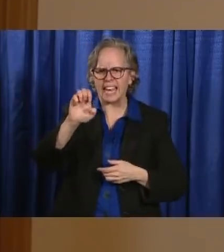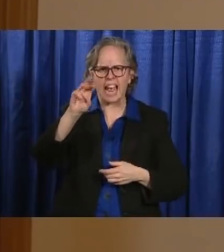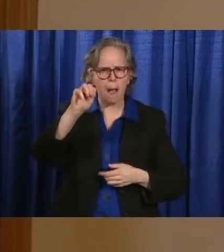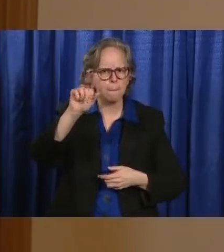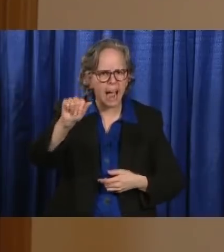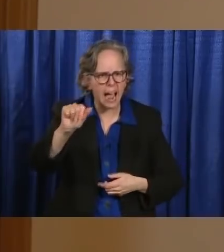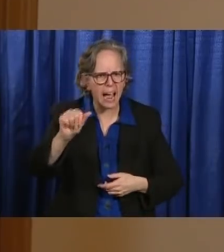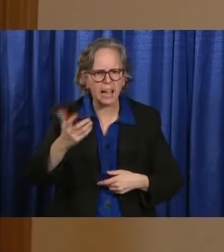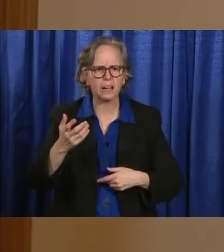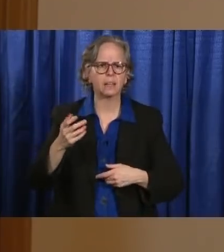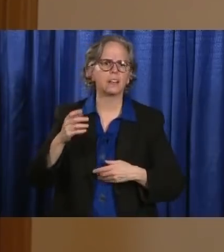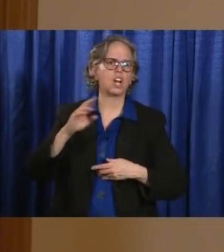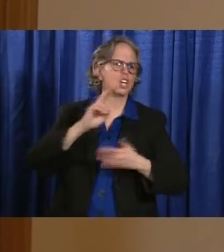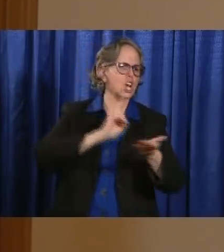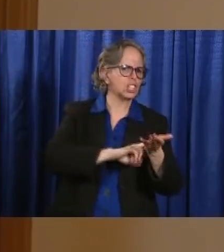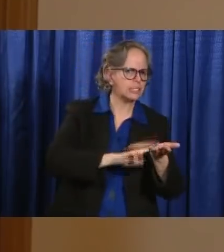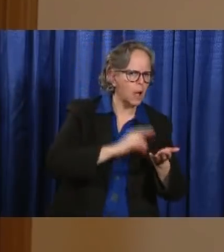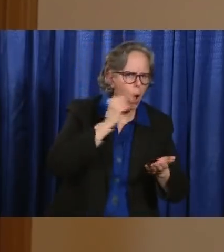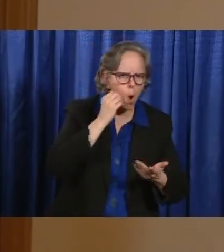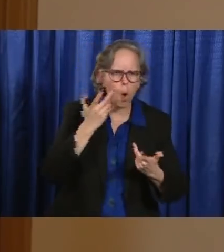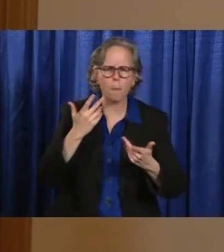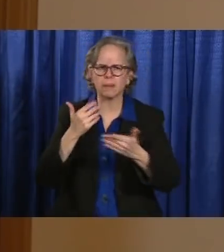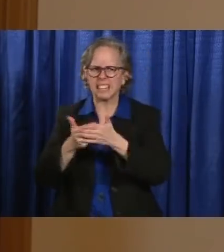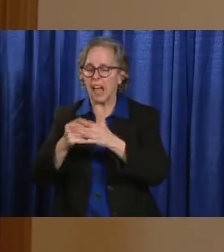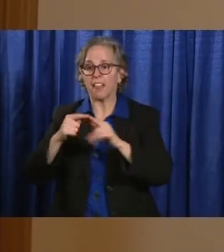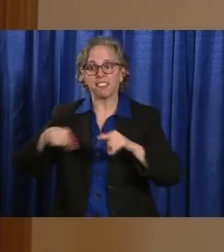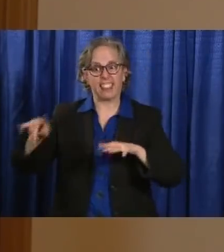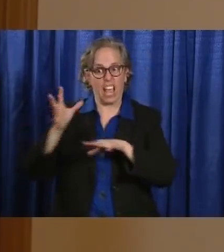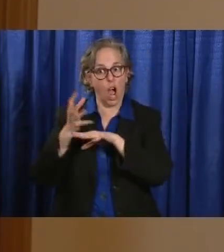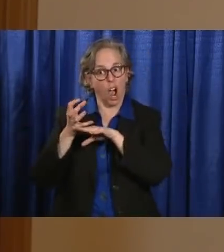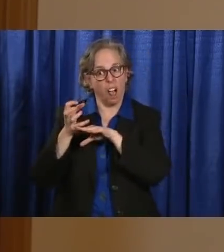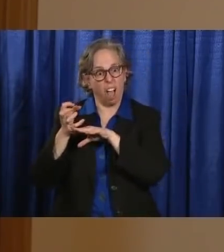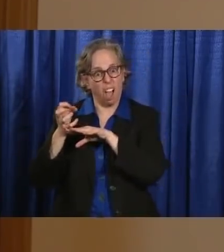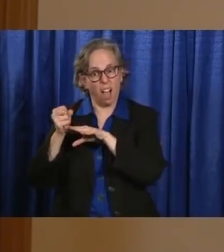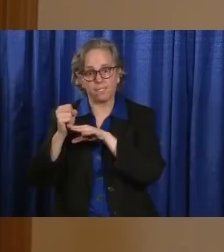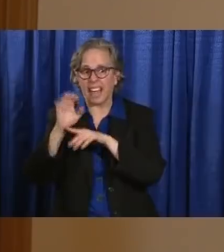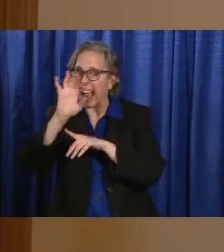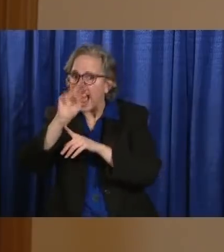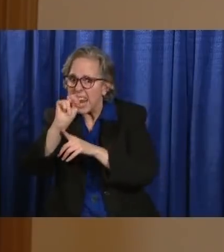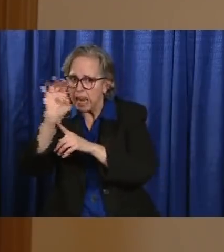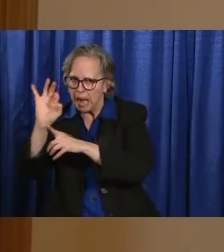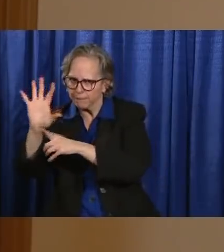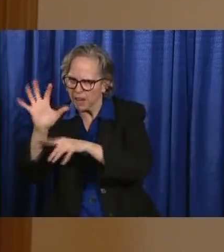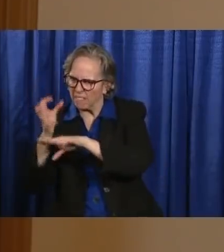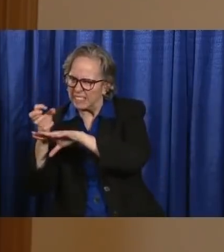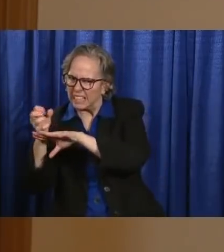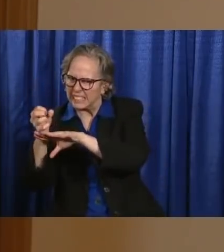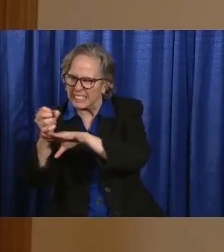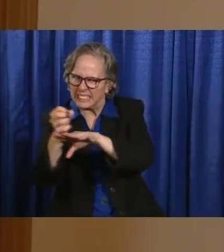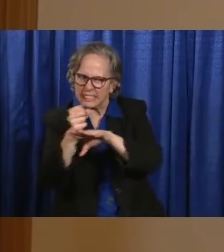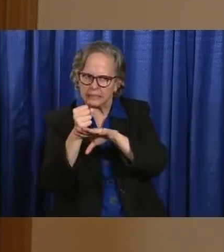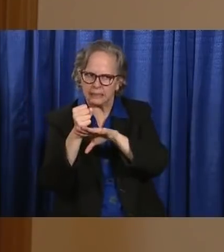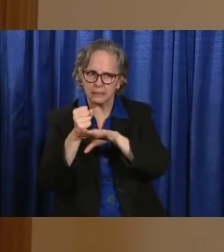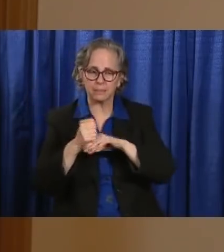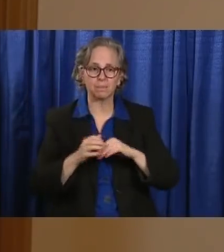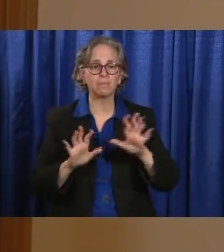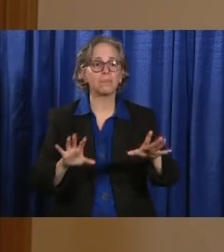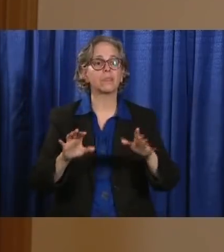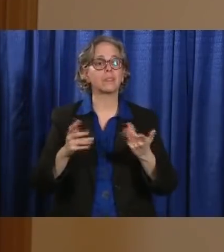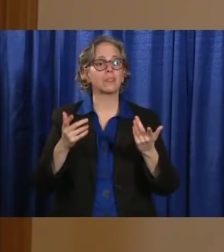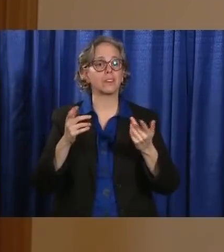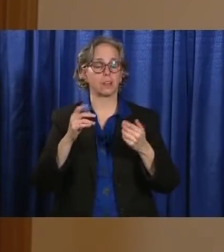you, because they are running dangerously low and need those. The culture shift that's about to occur is about this